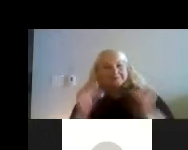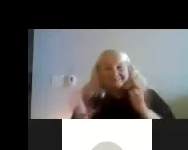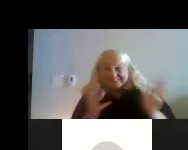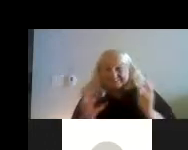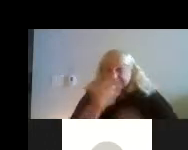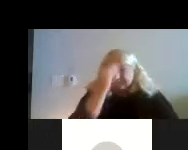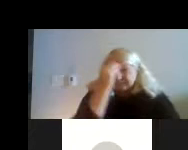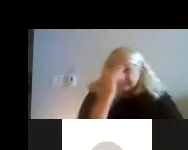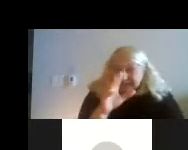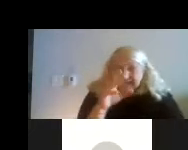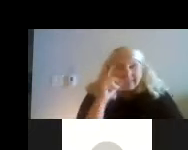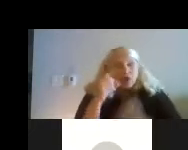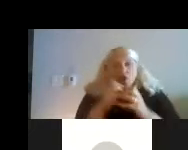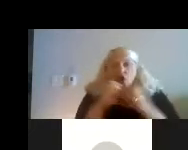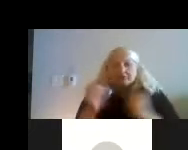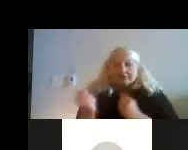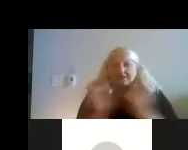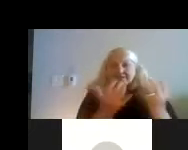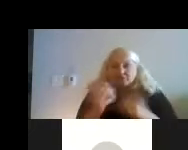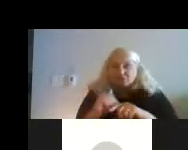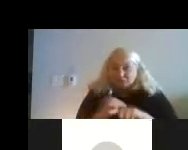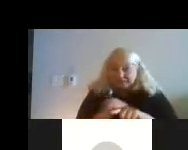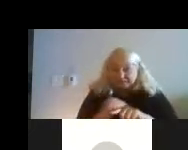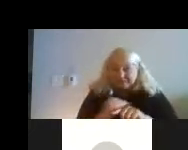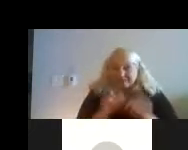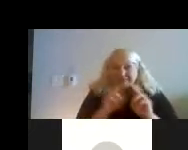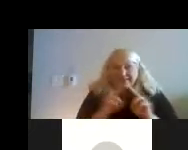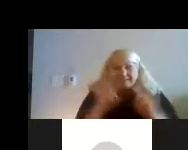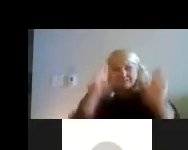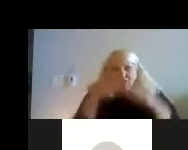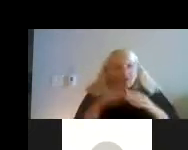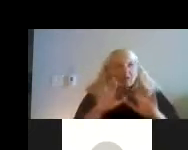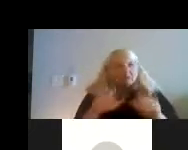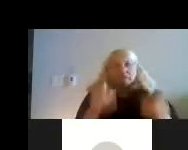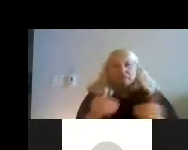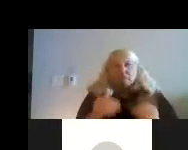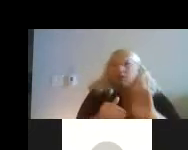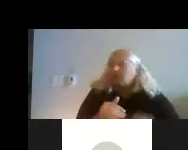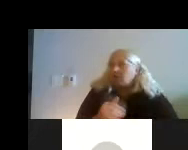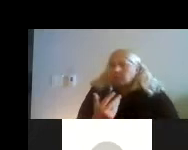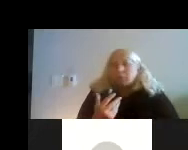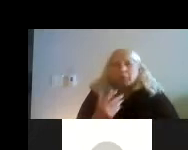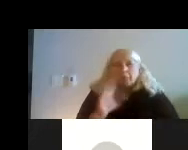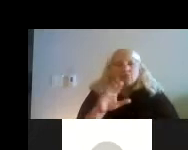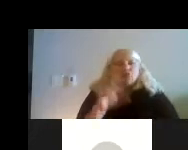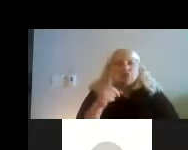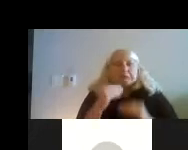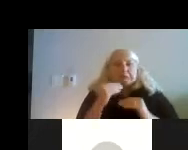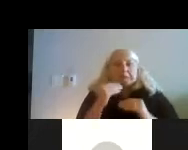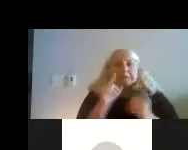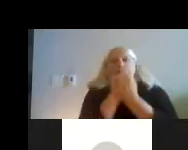diversity practices were very focused on, let's just hiring our quota